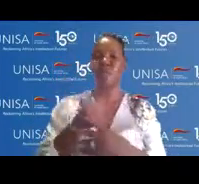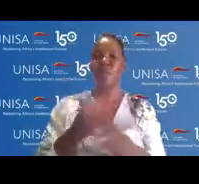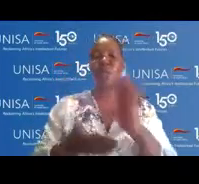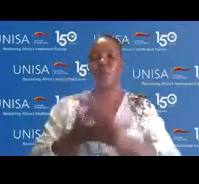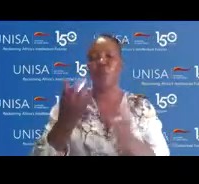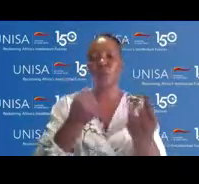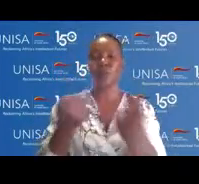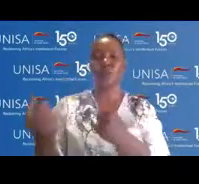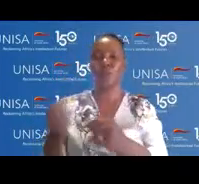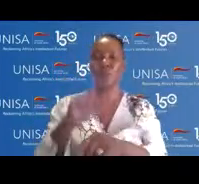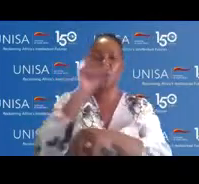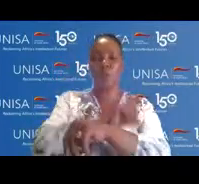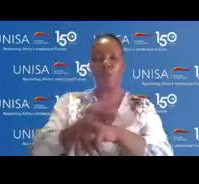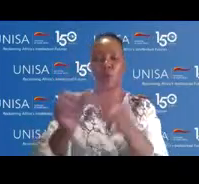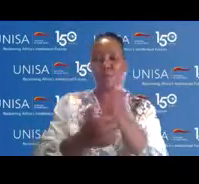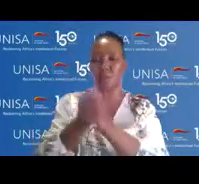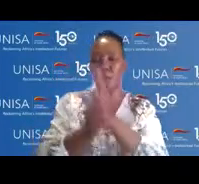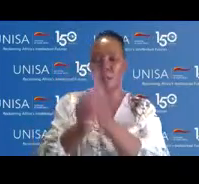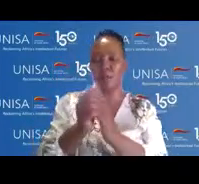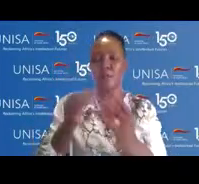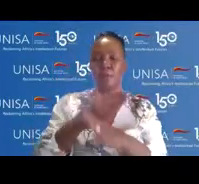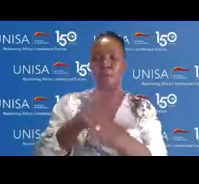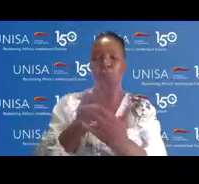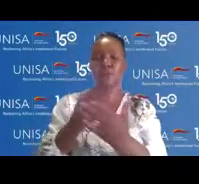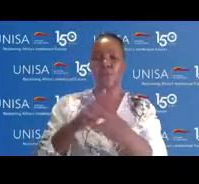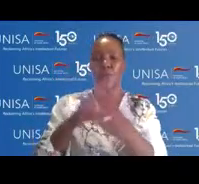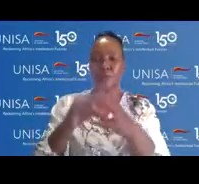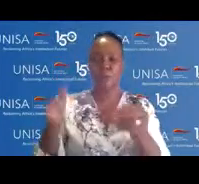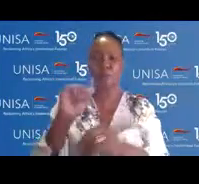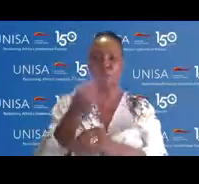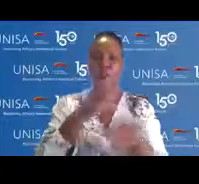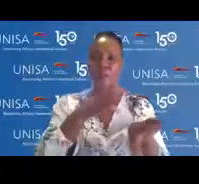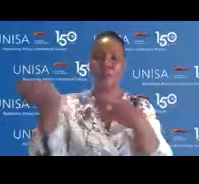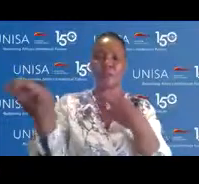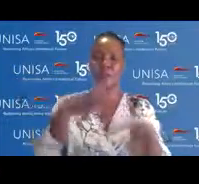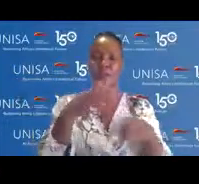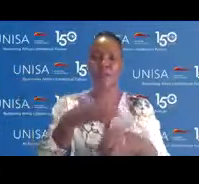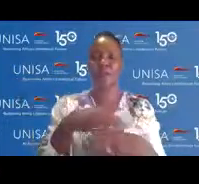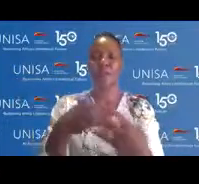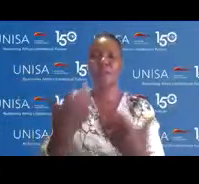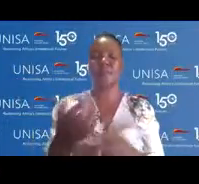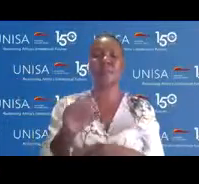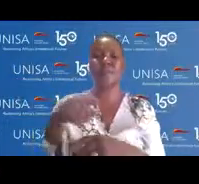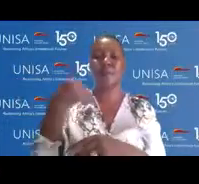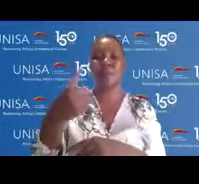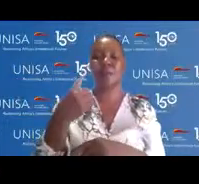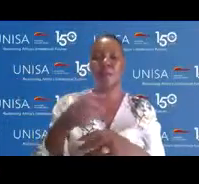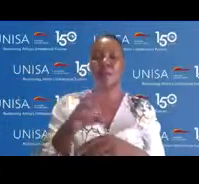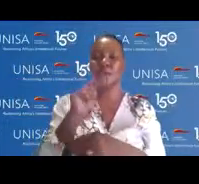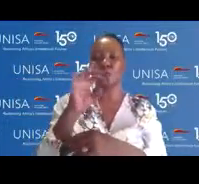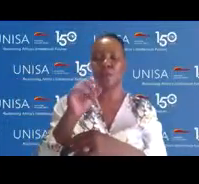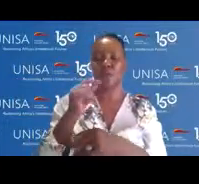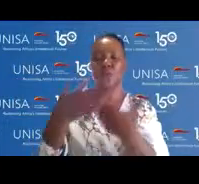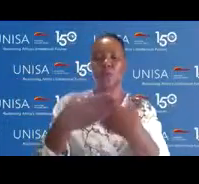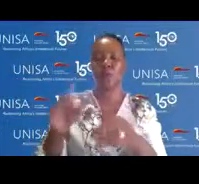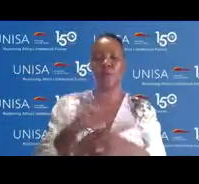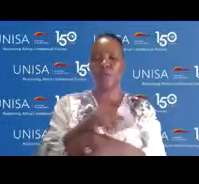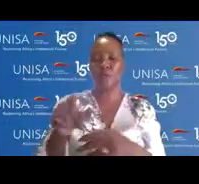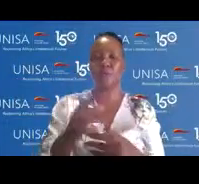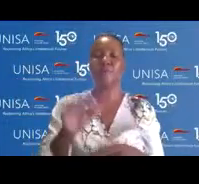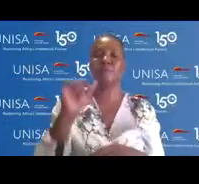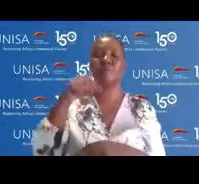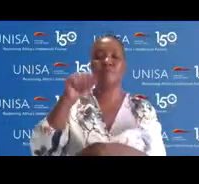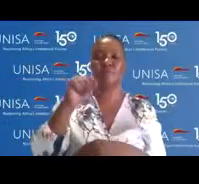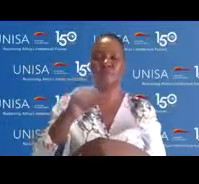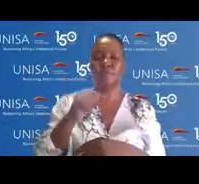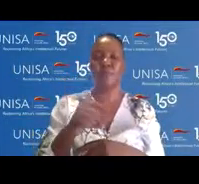site, make sure you completed all the activities for each unit so that the next unit will open for you. So, yep, I'm not going to bug